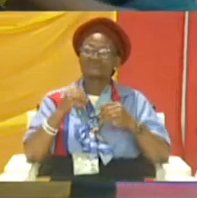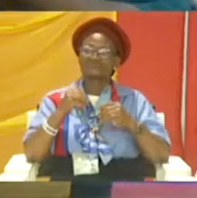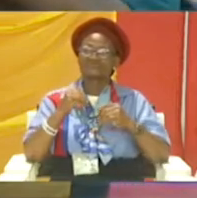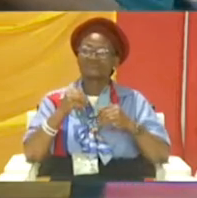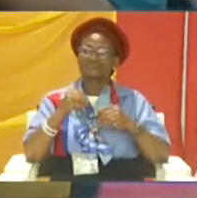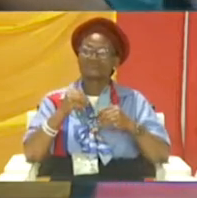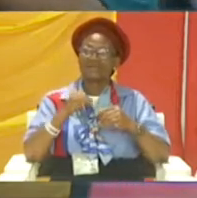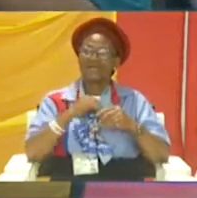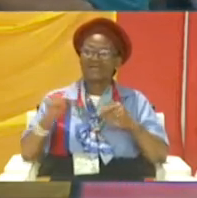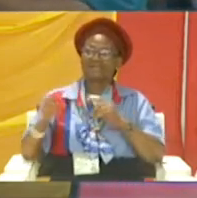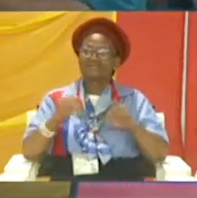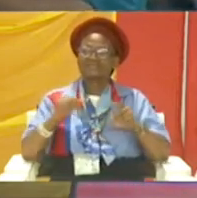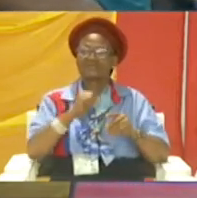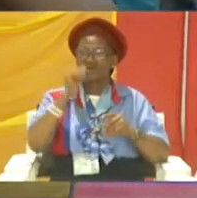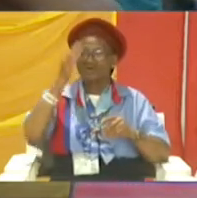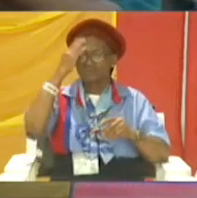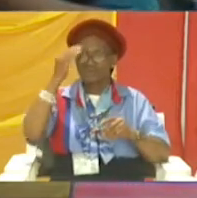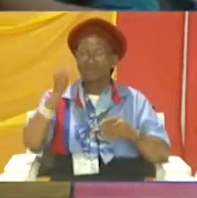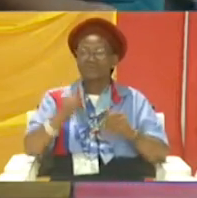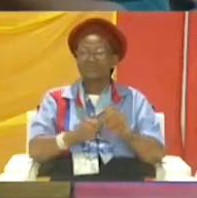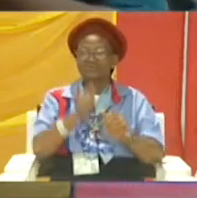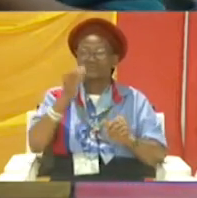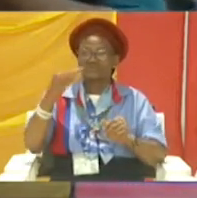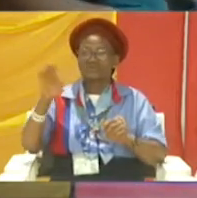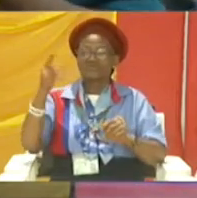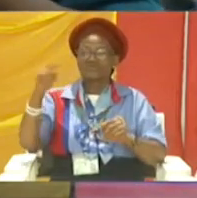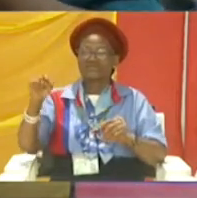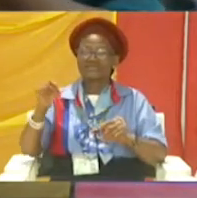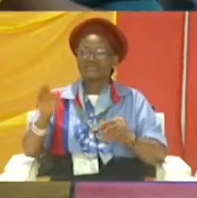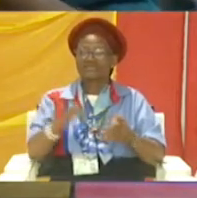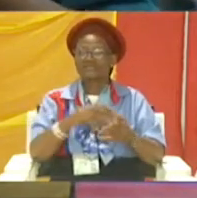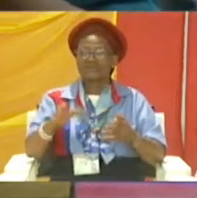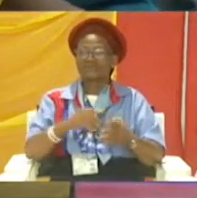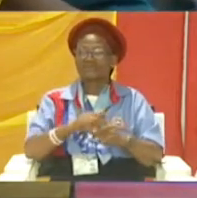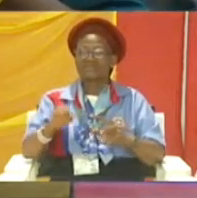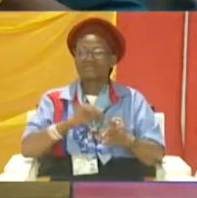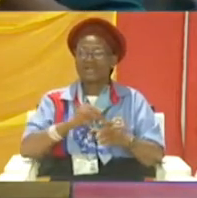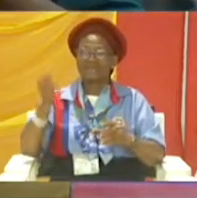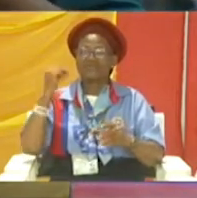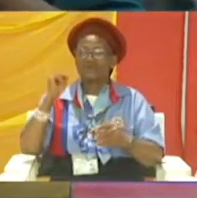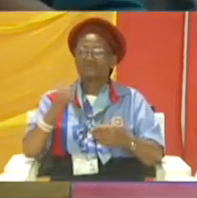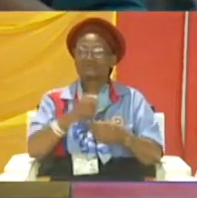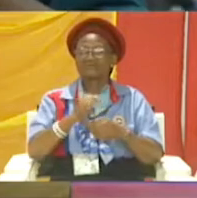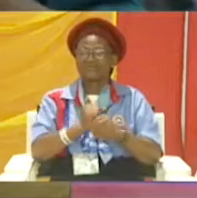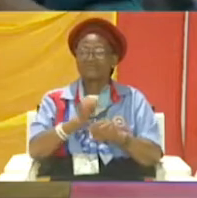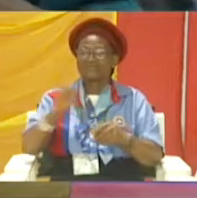I didn't know most of the song, but I was making a joyful noise with them.